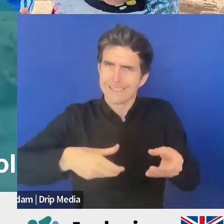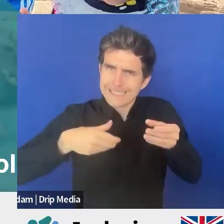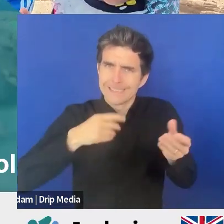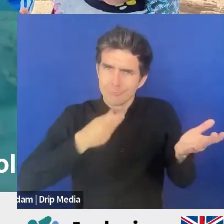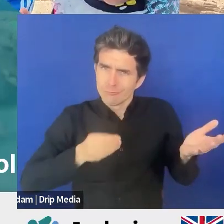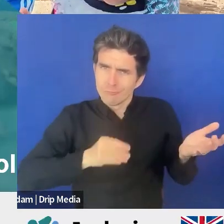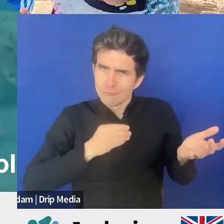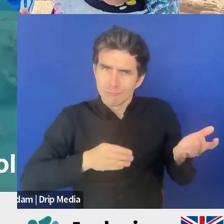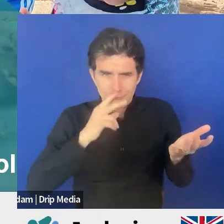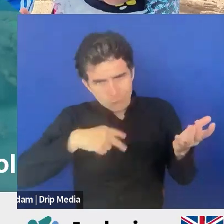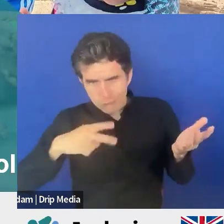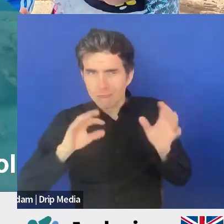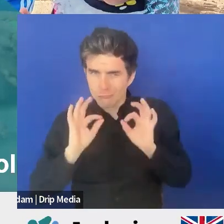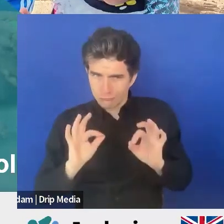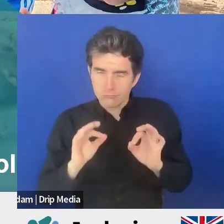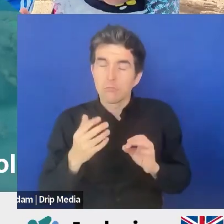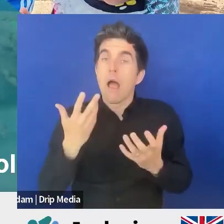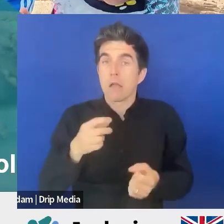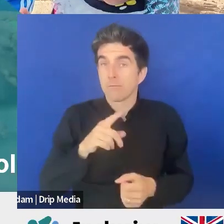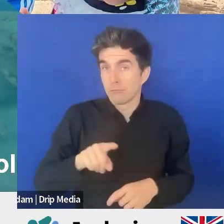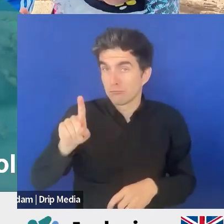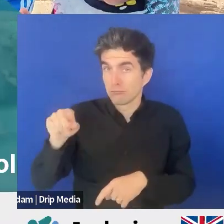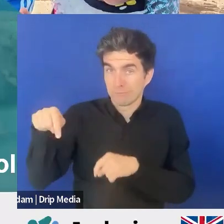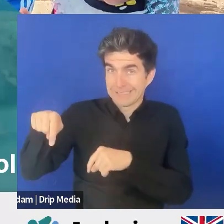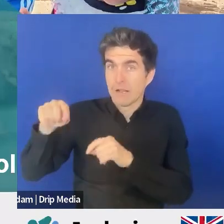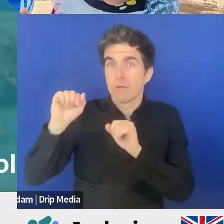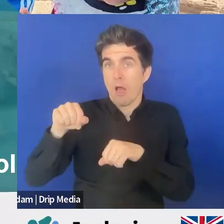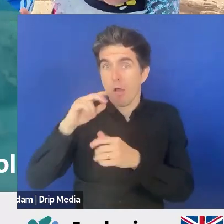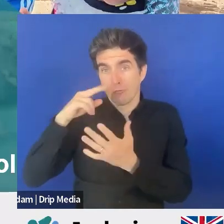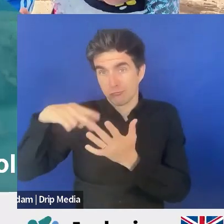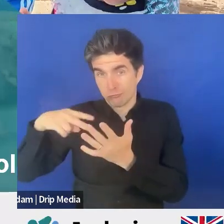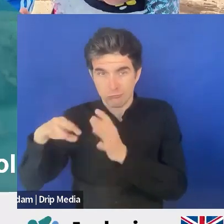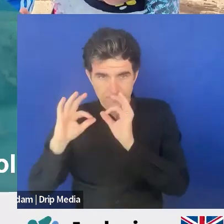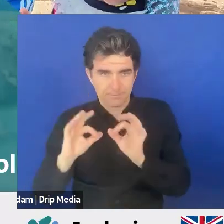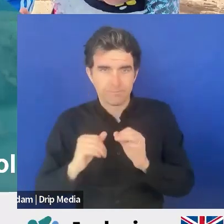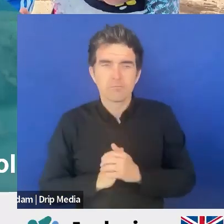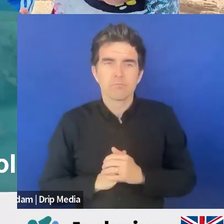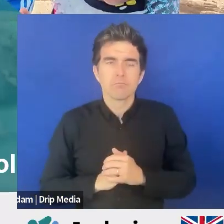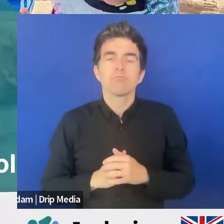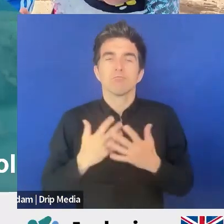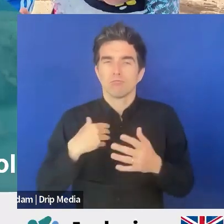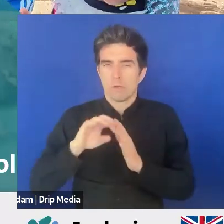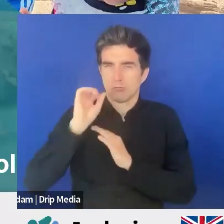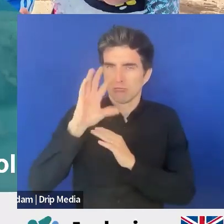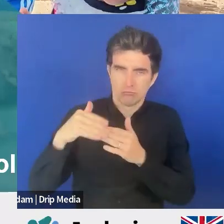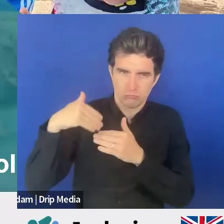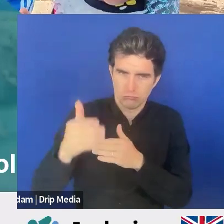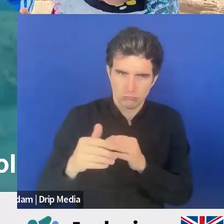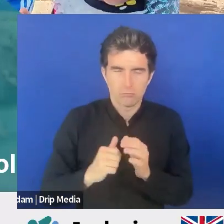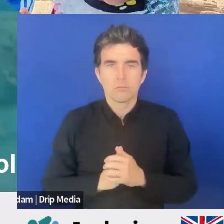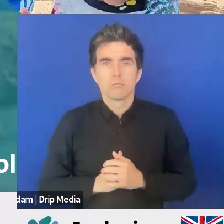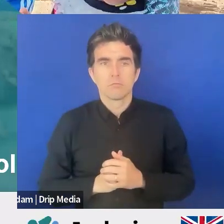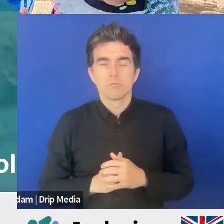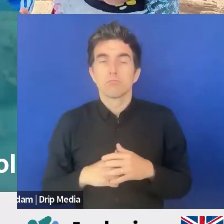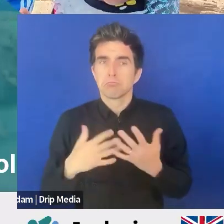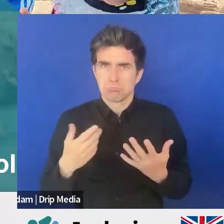And when you see the report, it provides some concrete examples of how these actions can actually work in practice. What are the